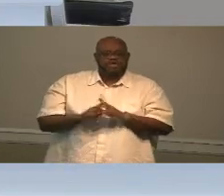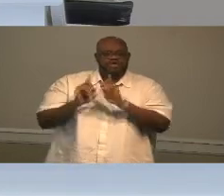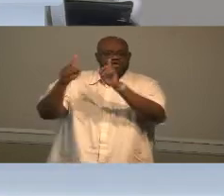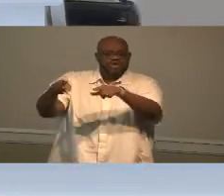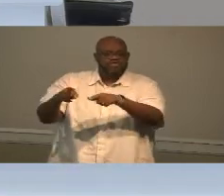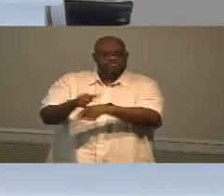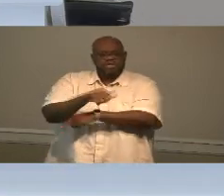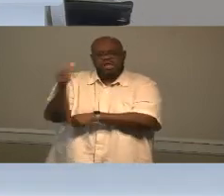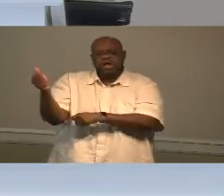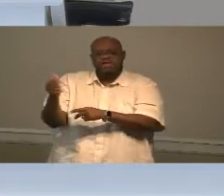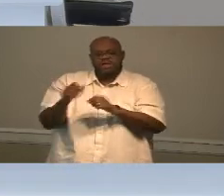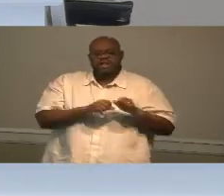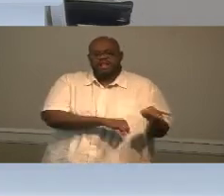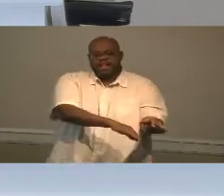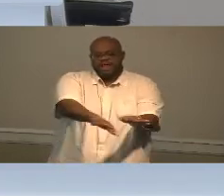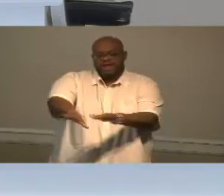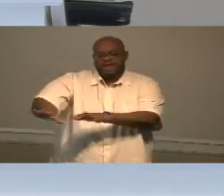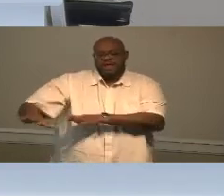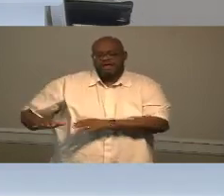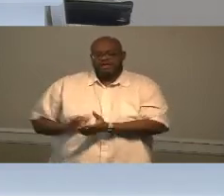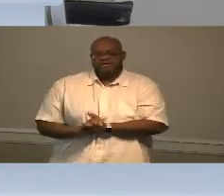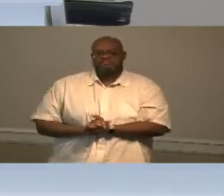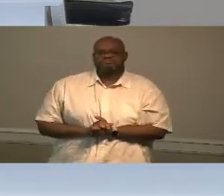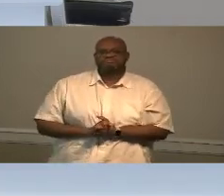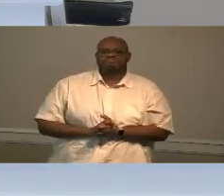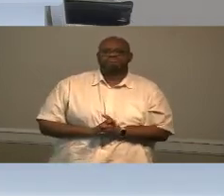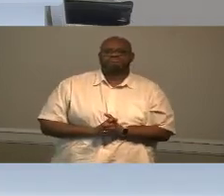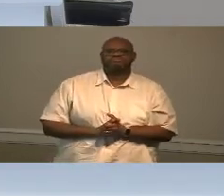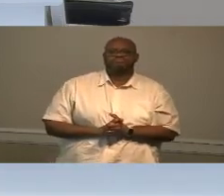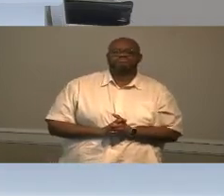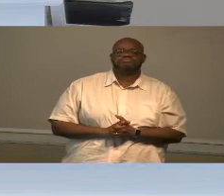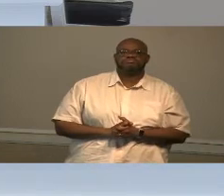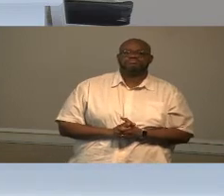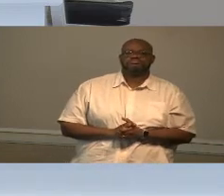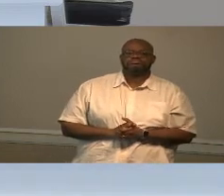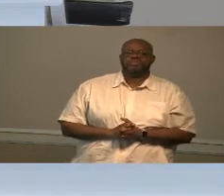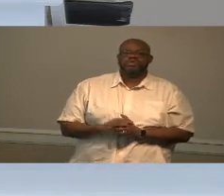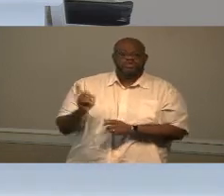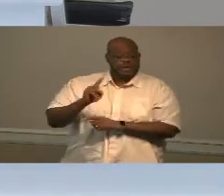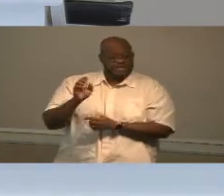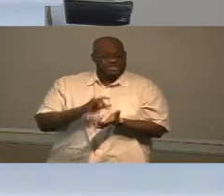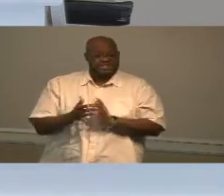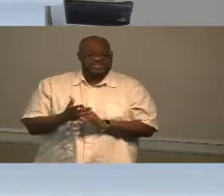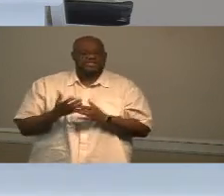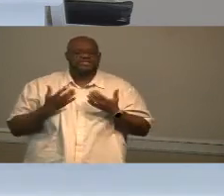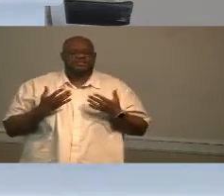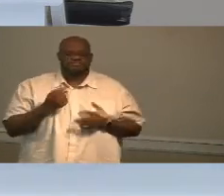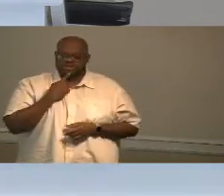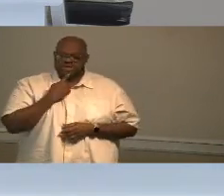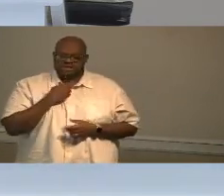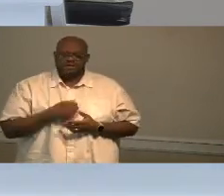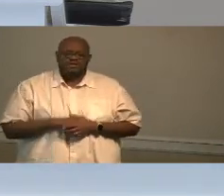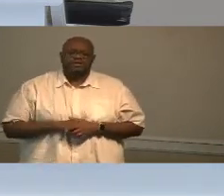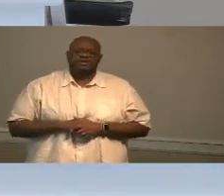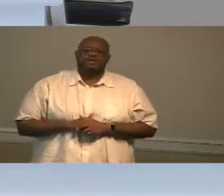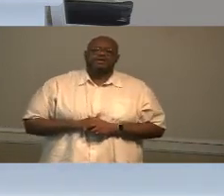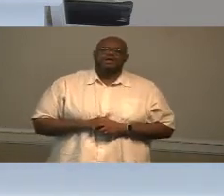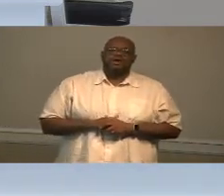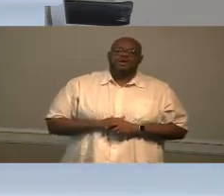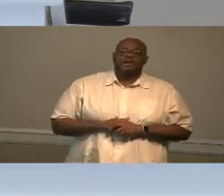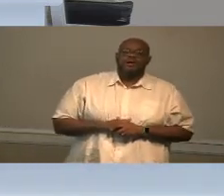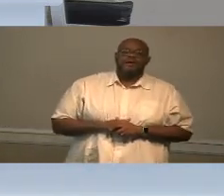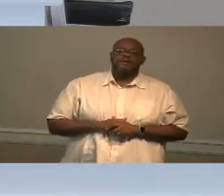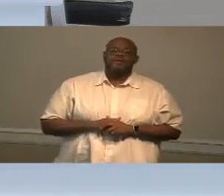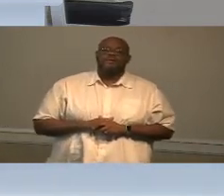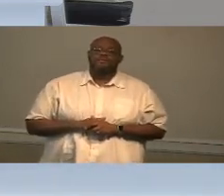side. They began working, making their way to where Jesus wanted them to go. Now, be clear,